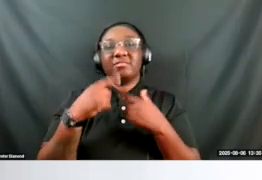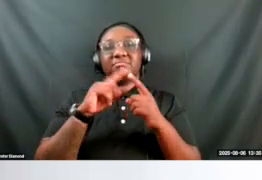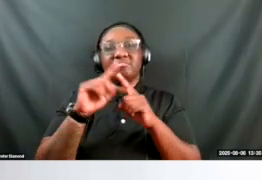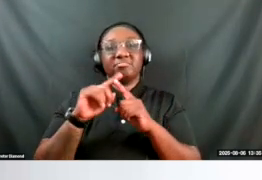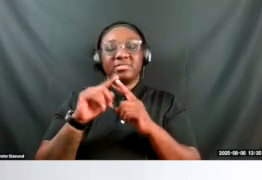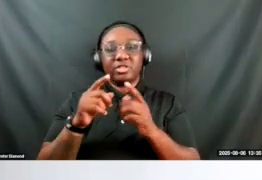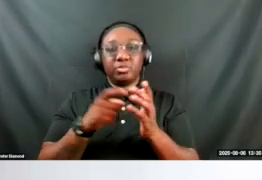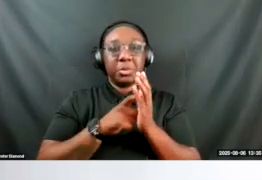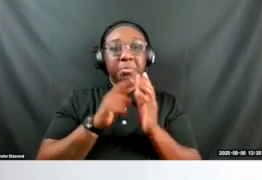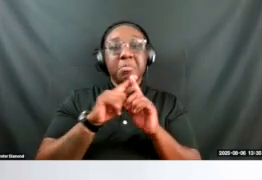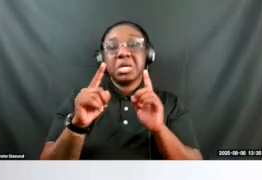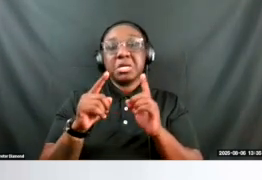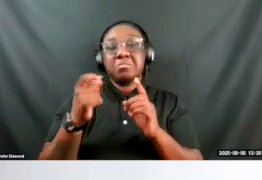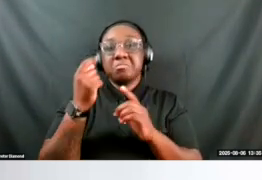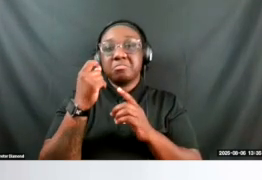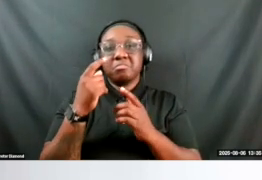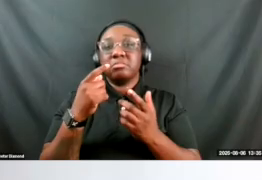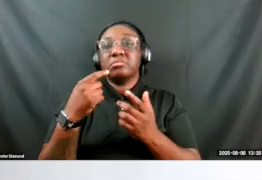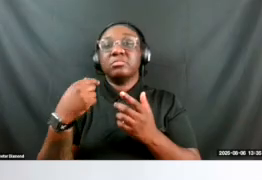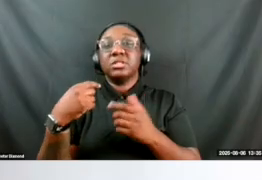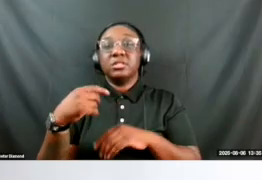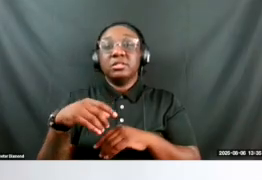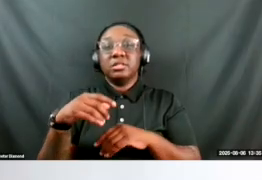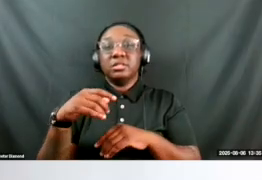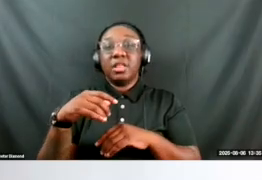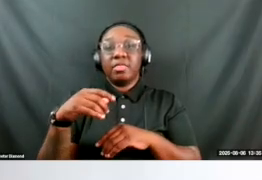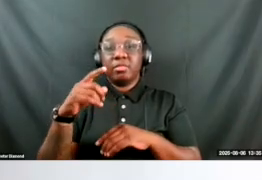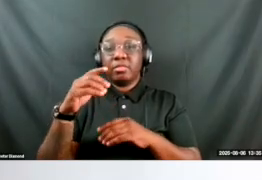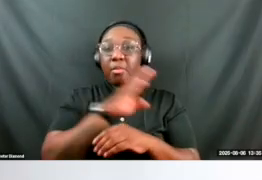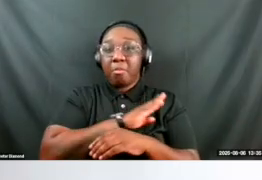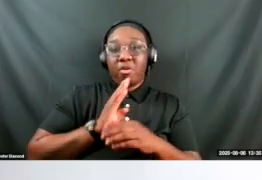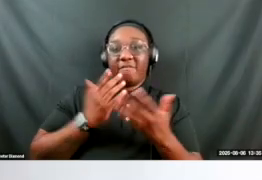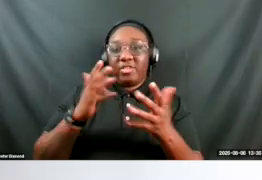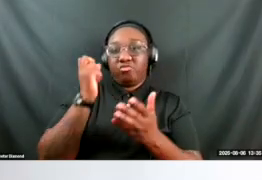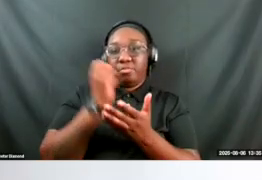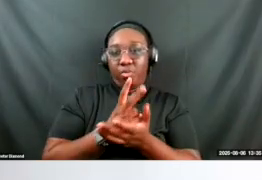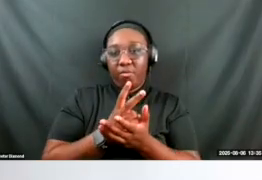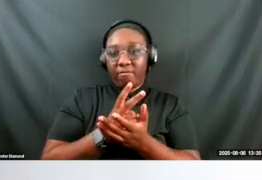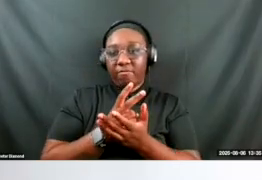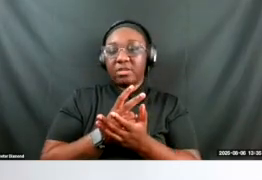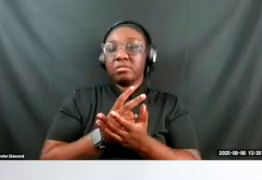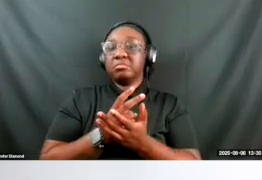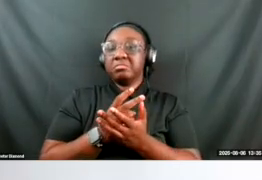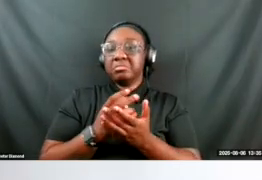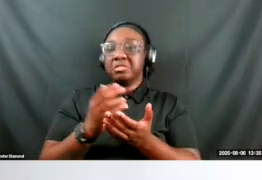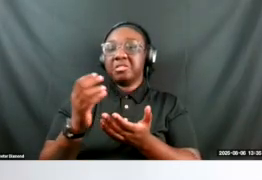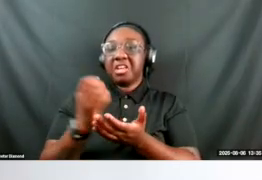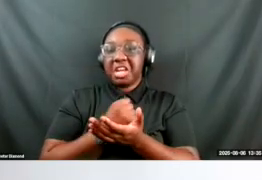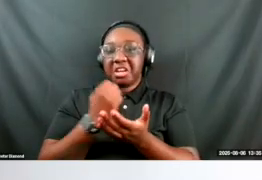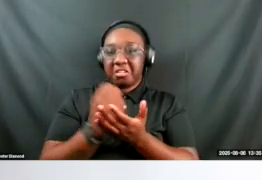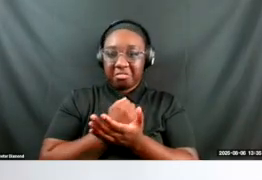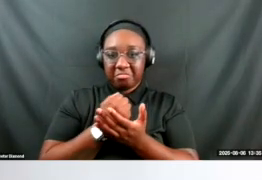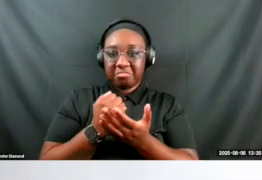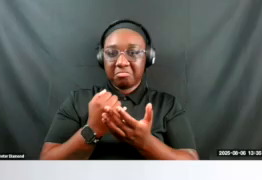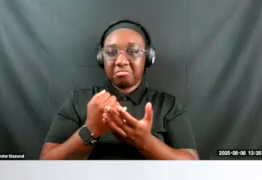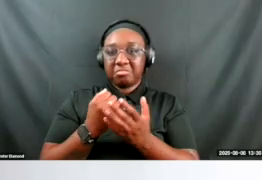use of gross income for purposes of determining program eligibility, not all administrators have implemented this in a consistent fashion.